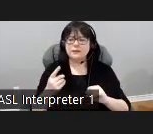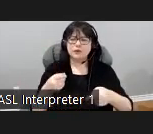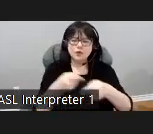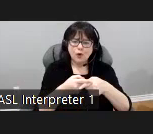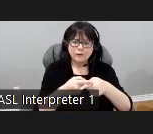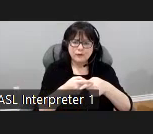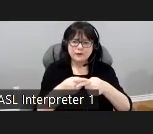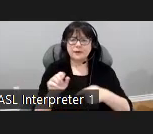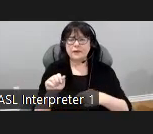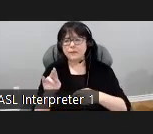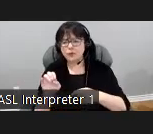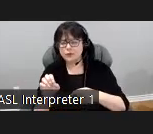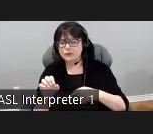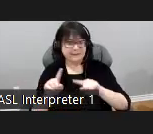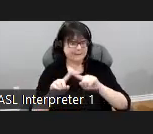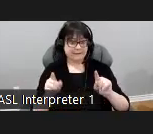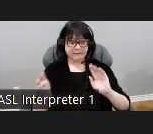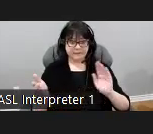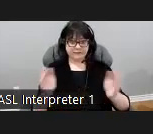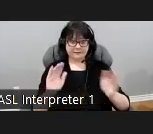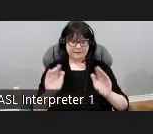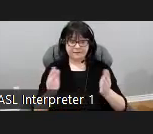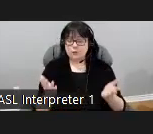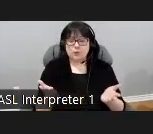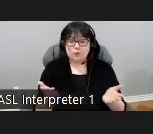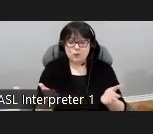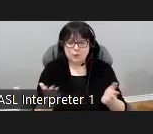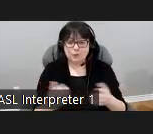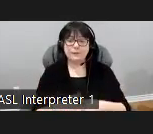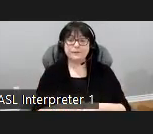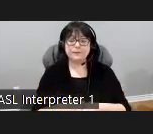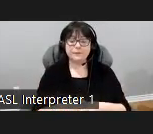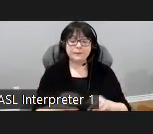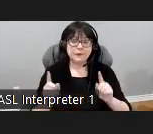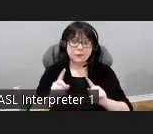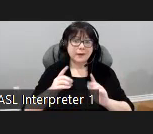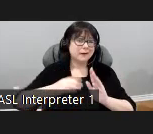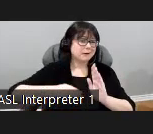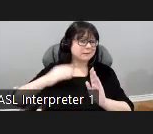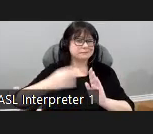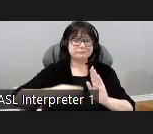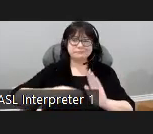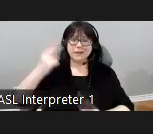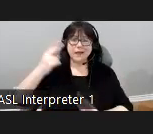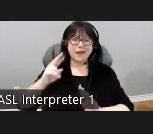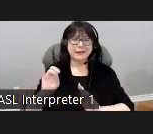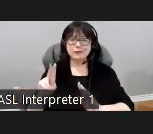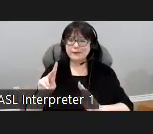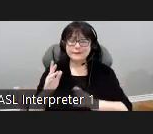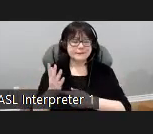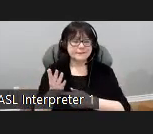between coercive control, where you have, these are the highest risk situations where